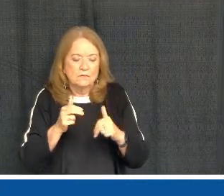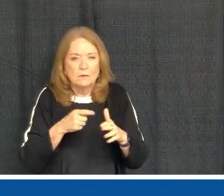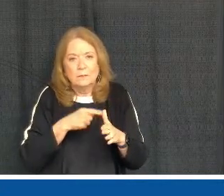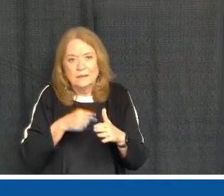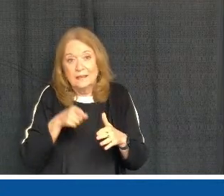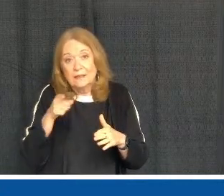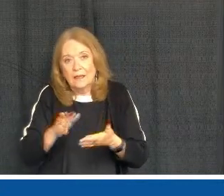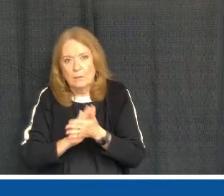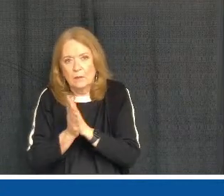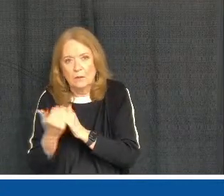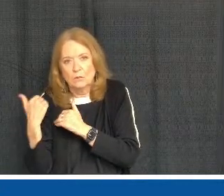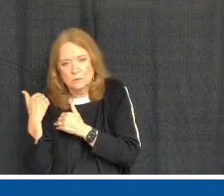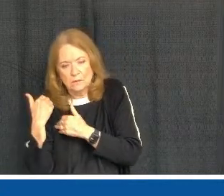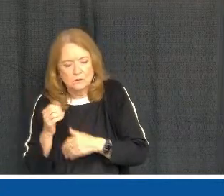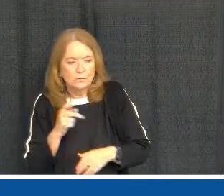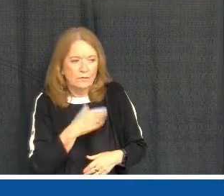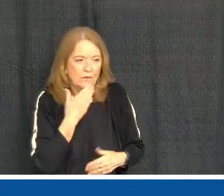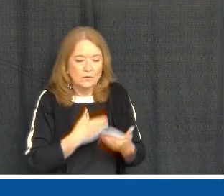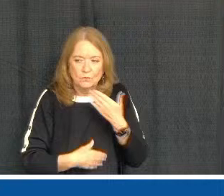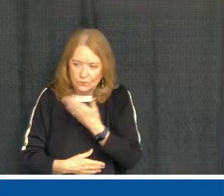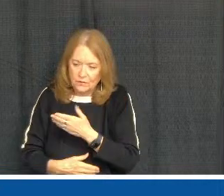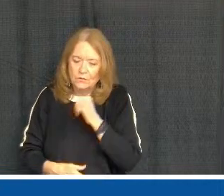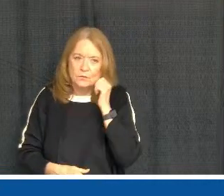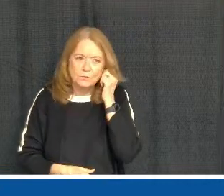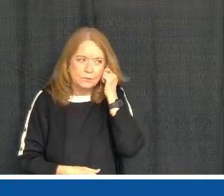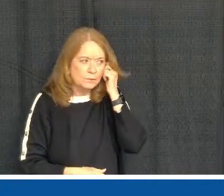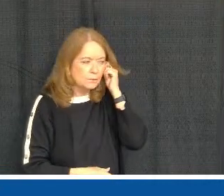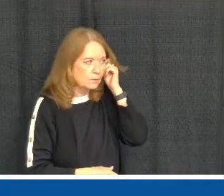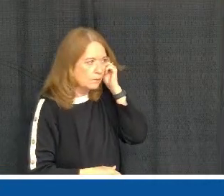All right, thank you, Mayor. Well, thank you. Any other